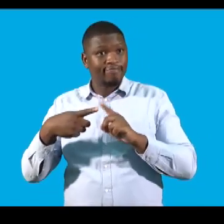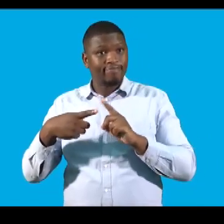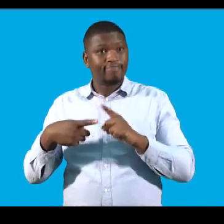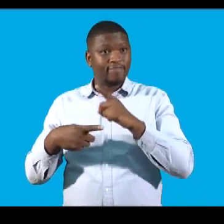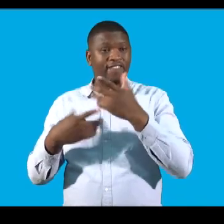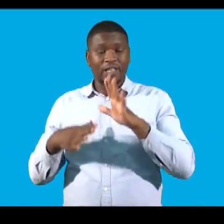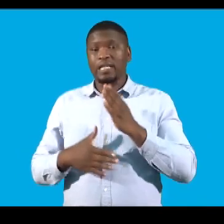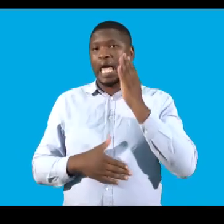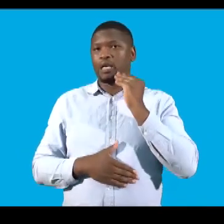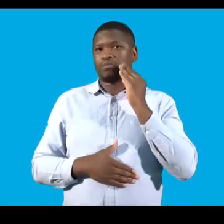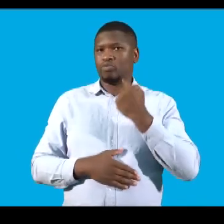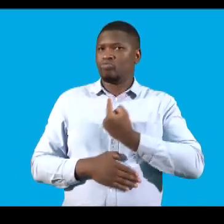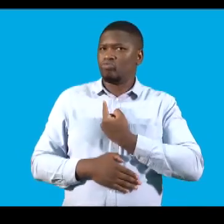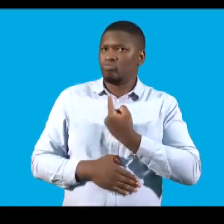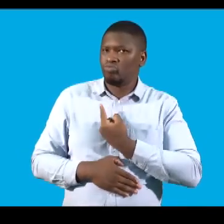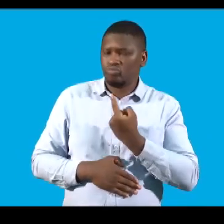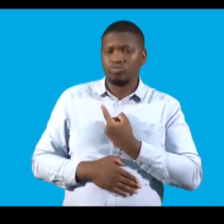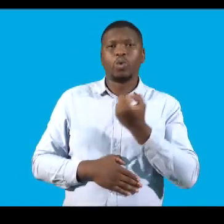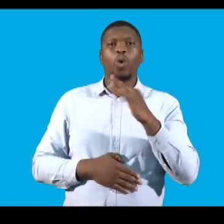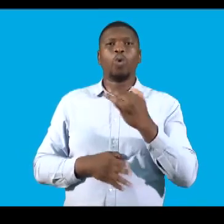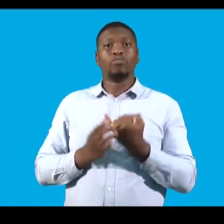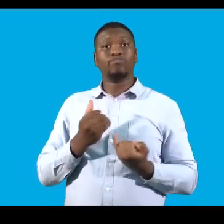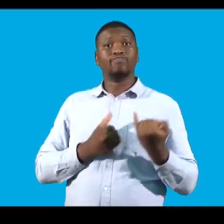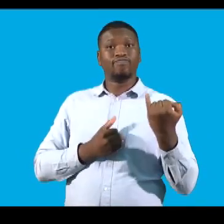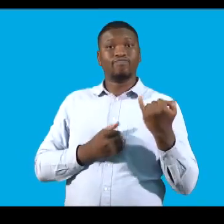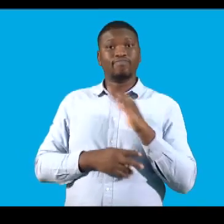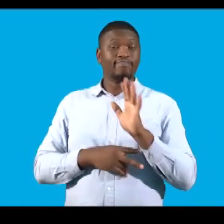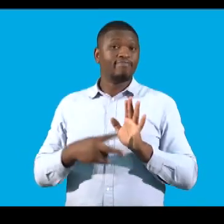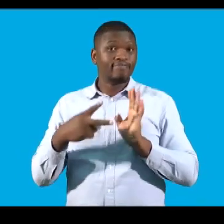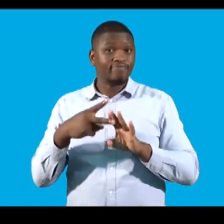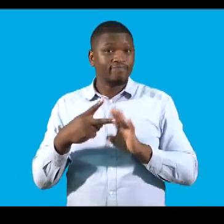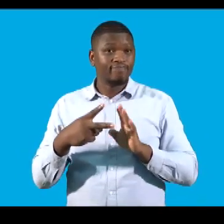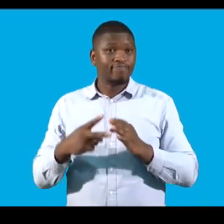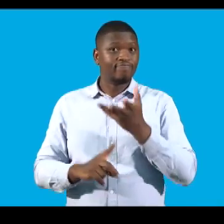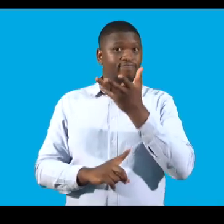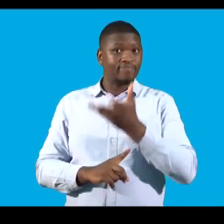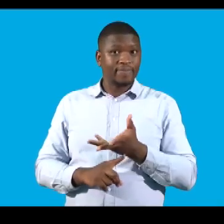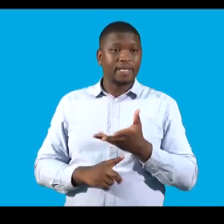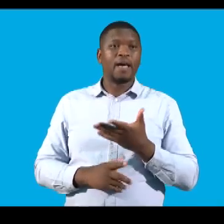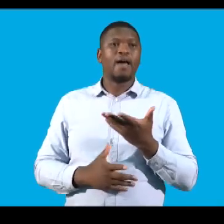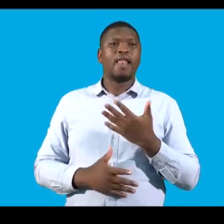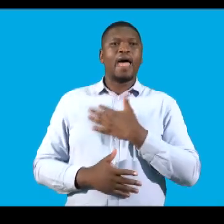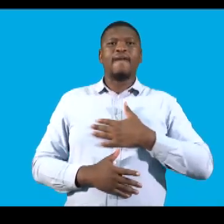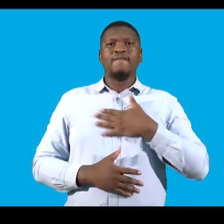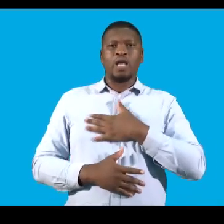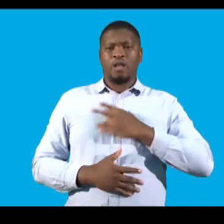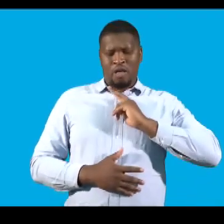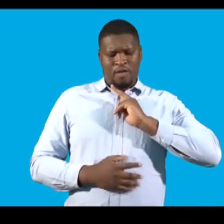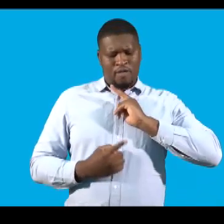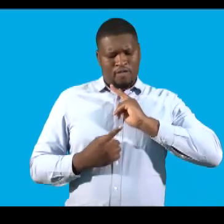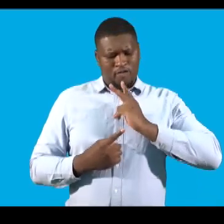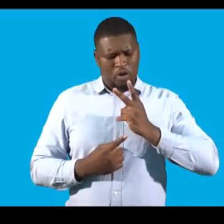he has experienced loneliness or isolation in exile. And secondly, that he fears that his voice